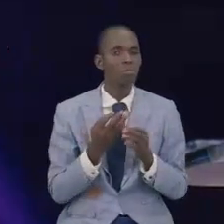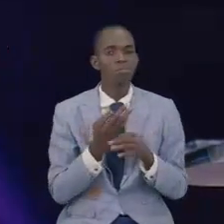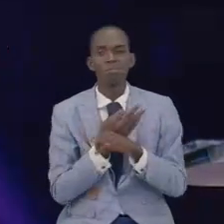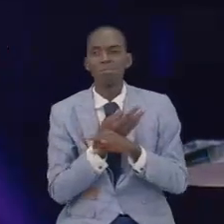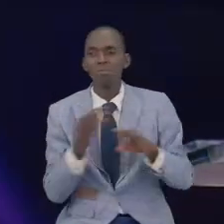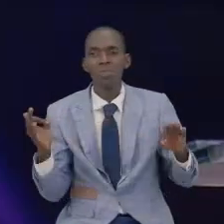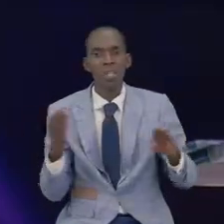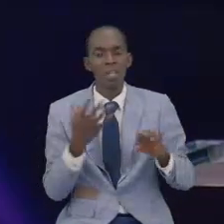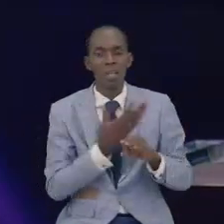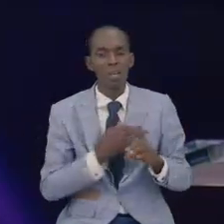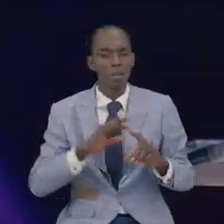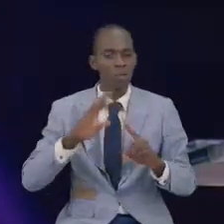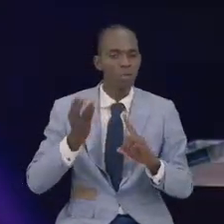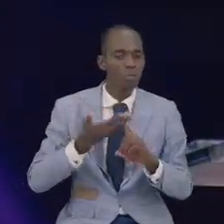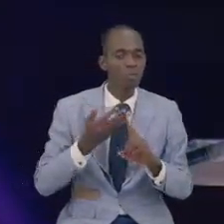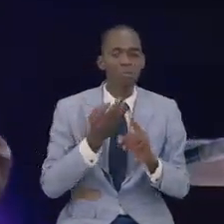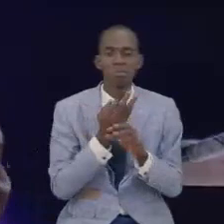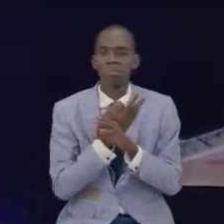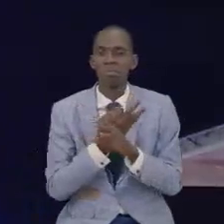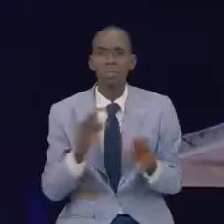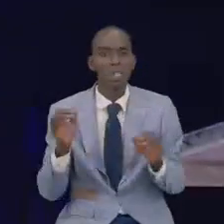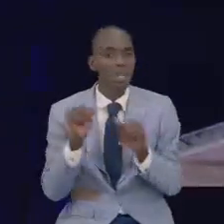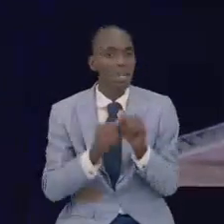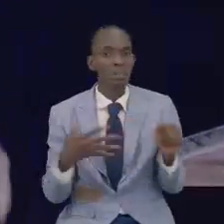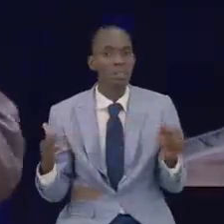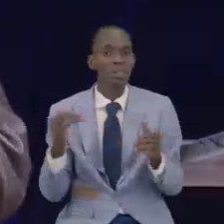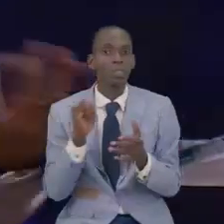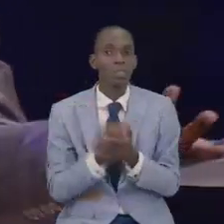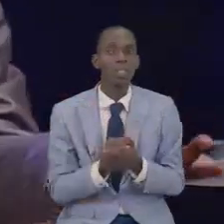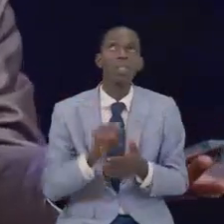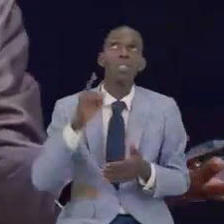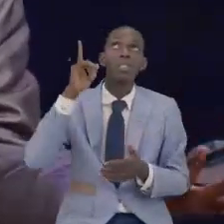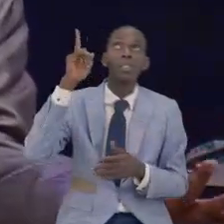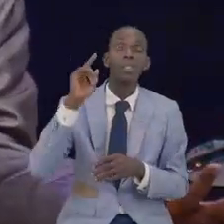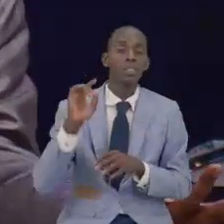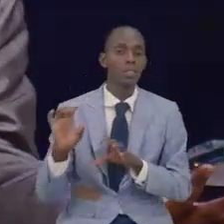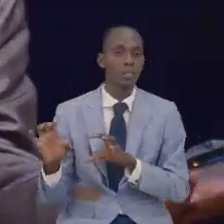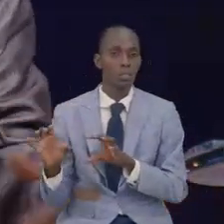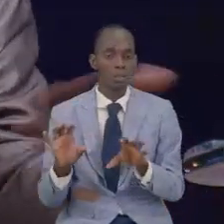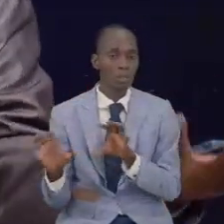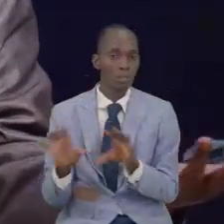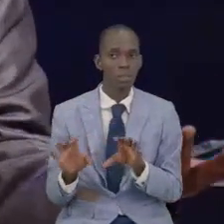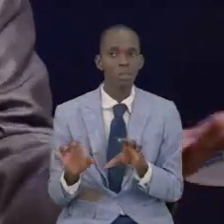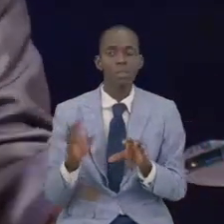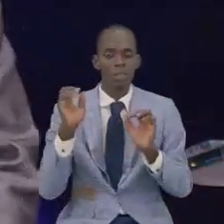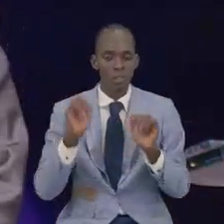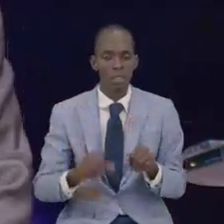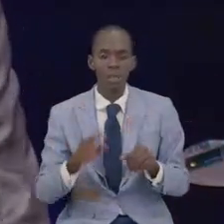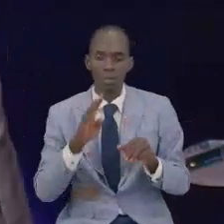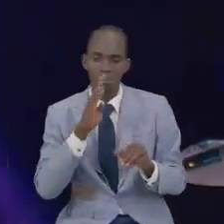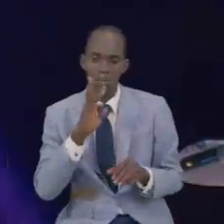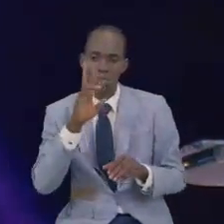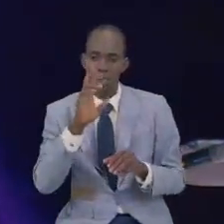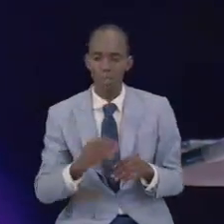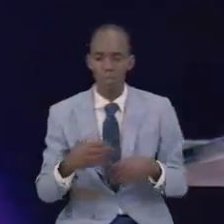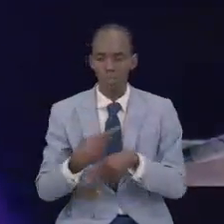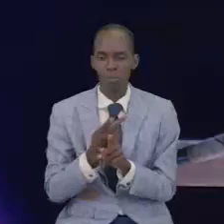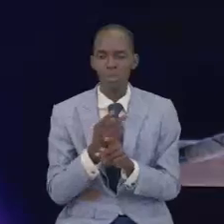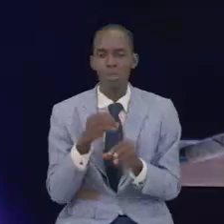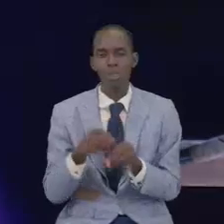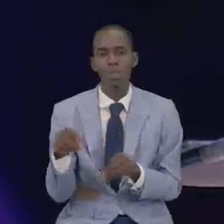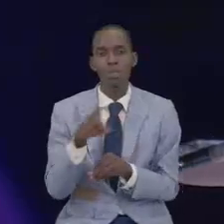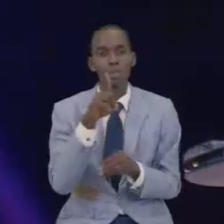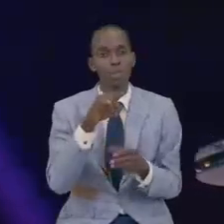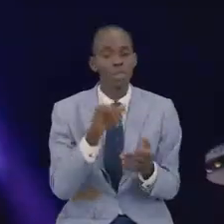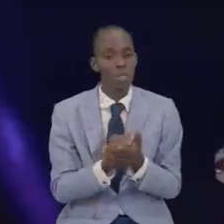And conviction, available. Everything he was can be replicated, reproduced in you. He that believeth in